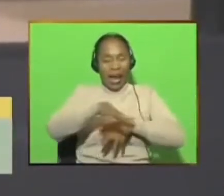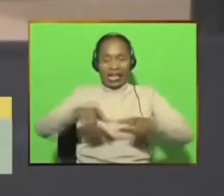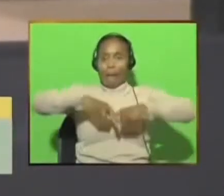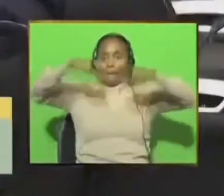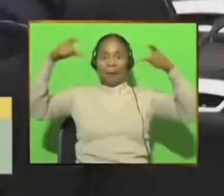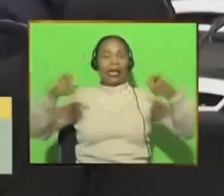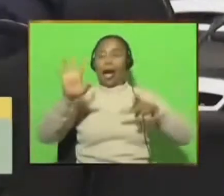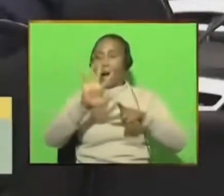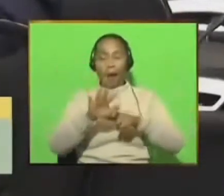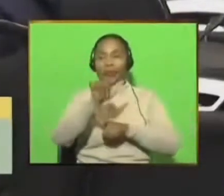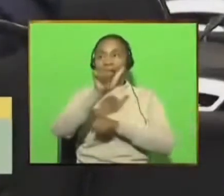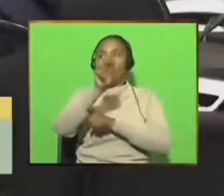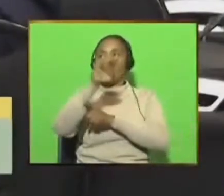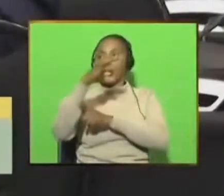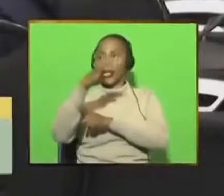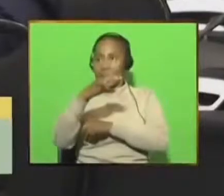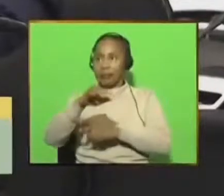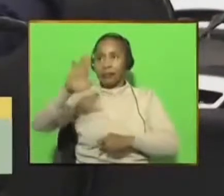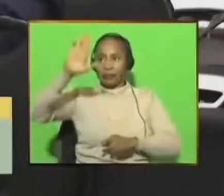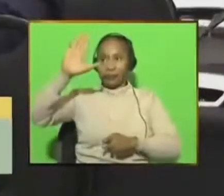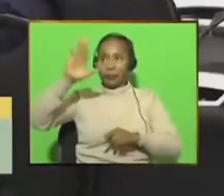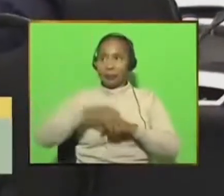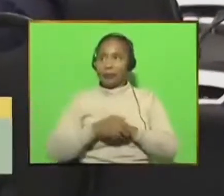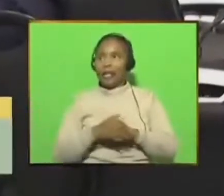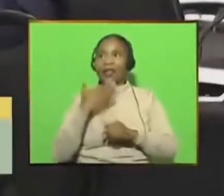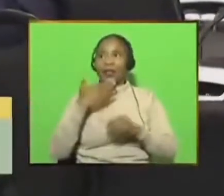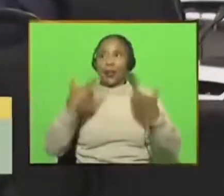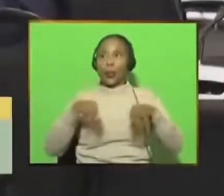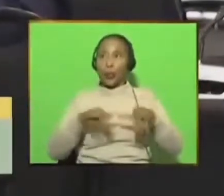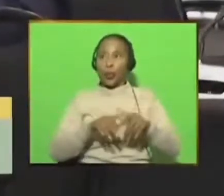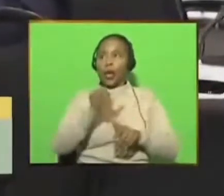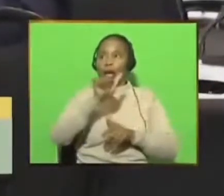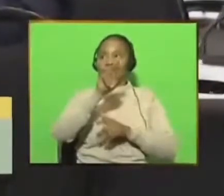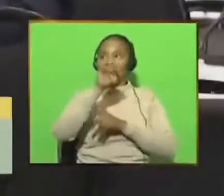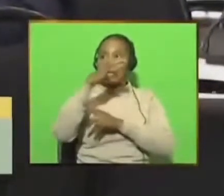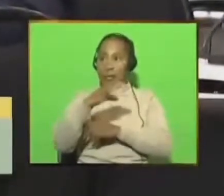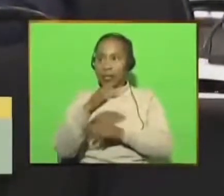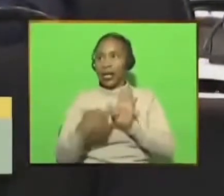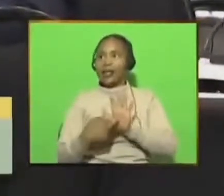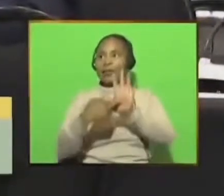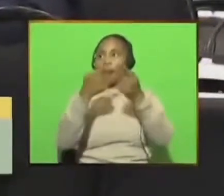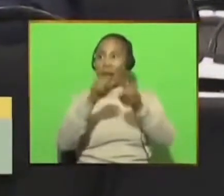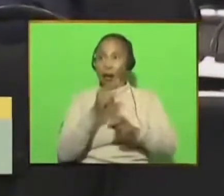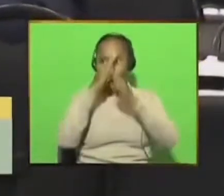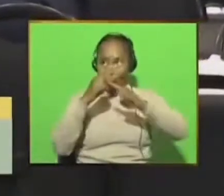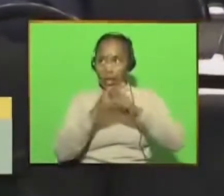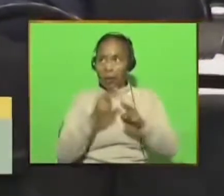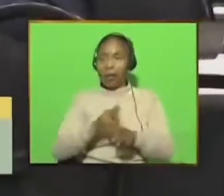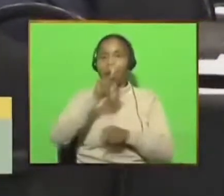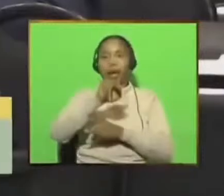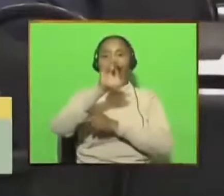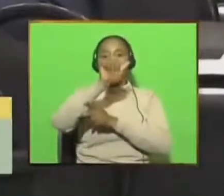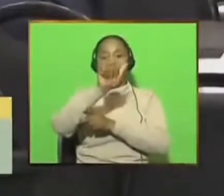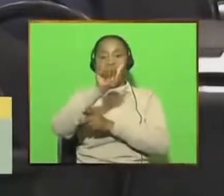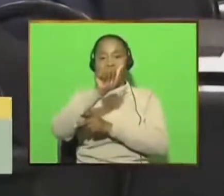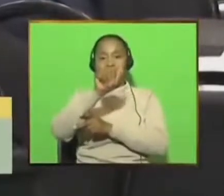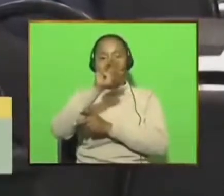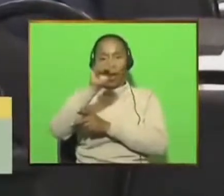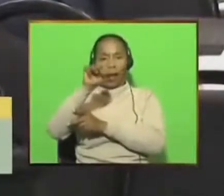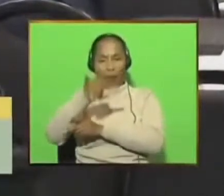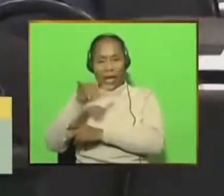Yes, IFP will be represented by myself. Thank Okay. you, Chief Justice. Can each party just